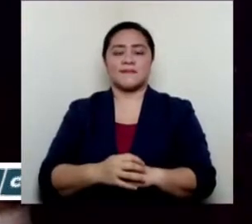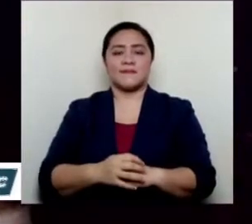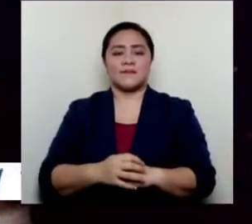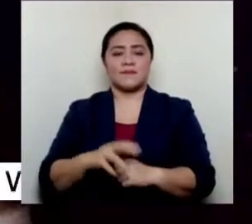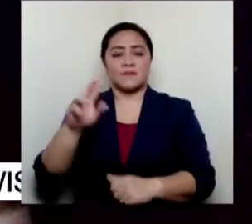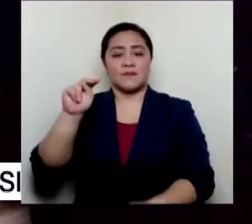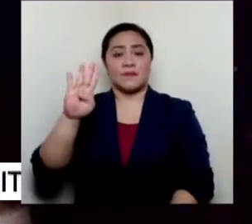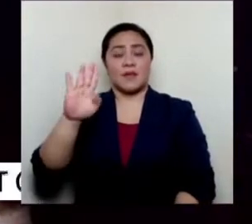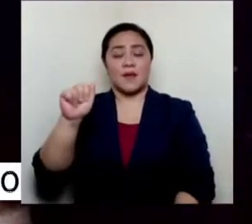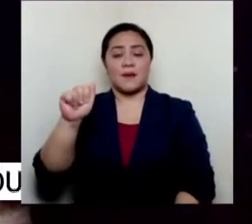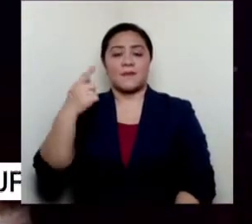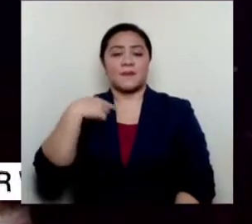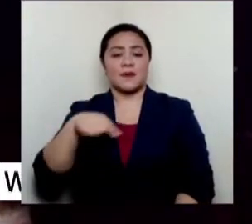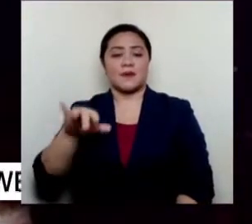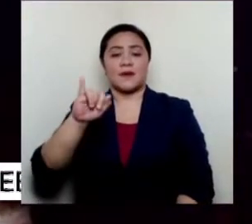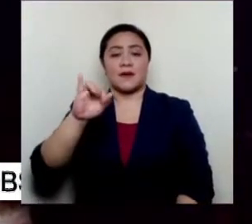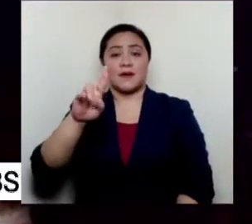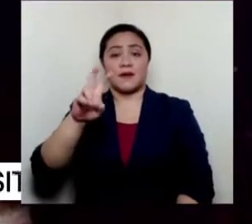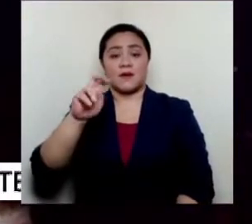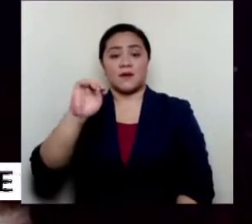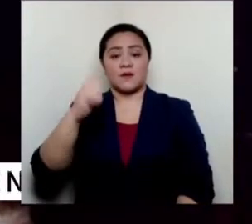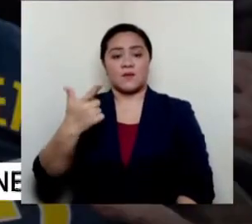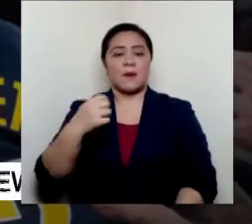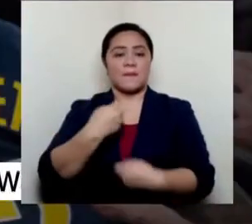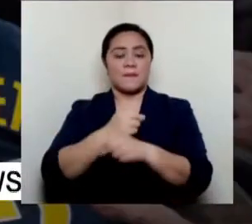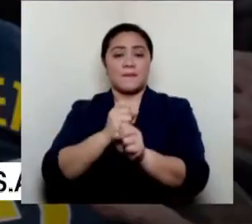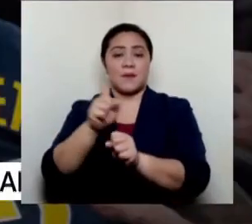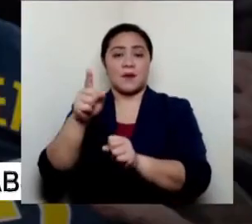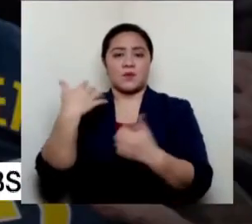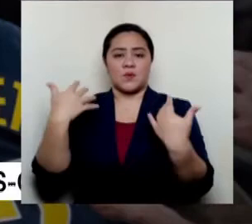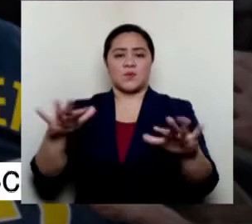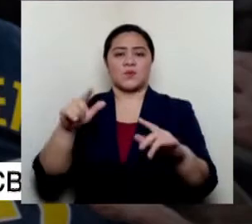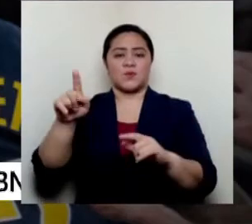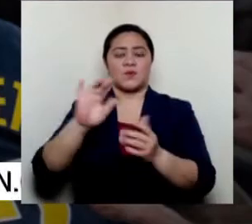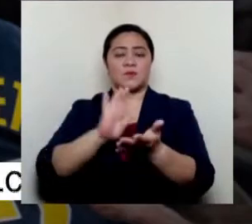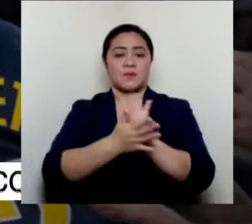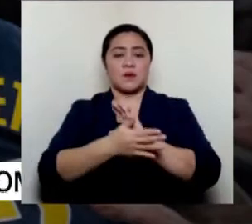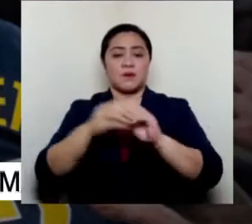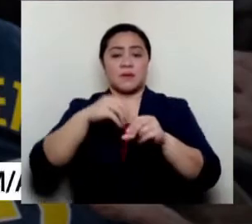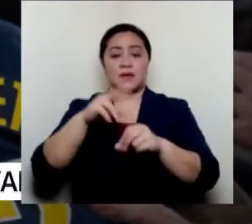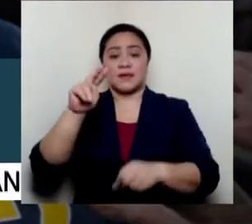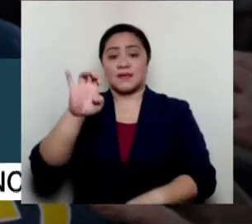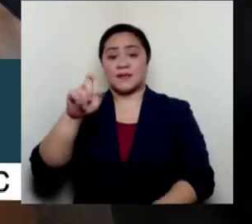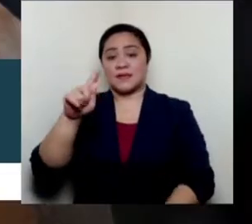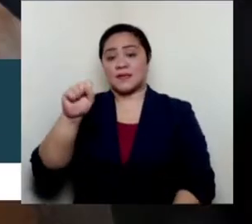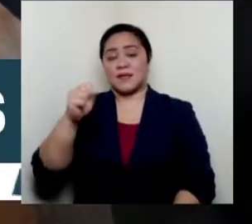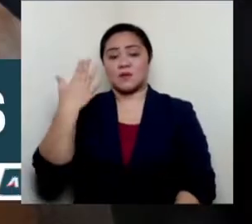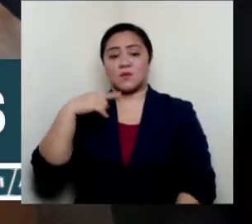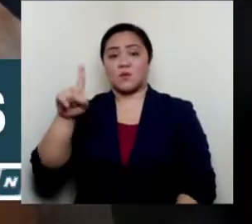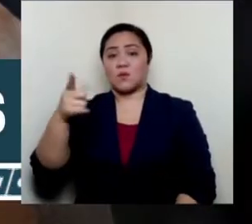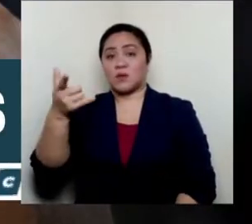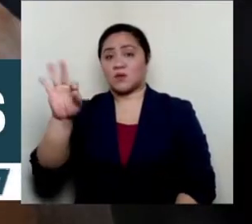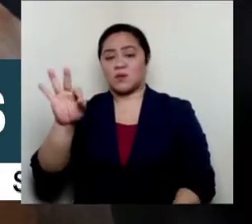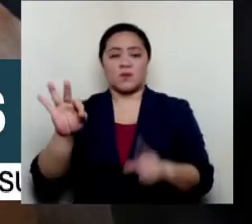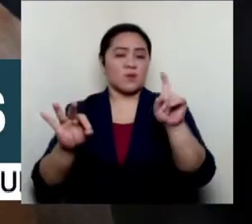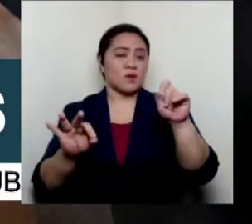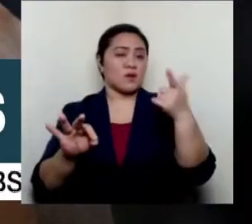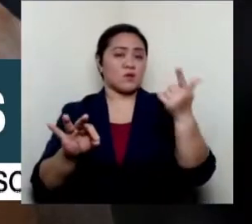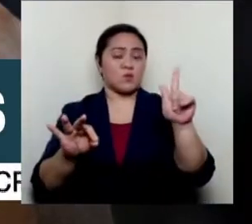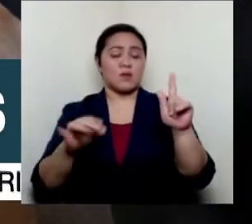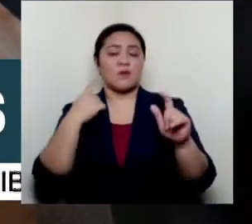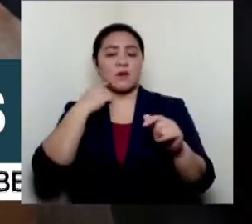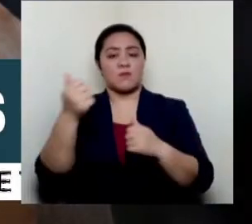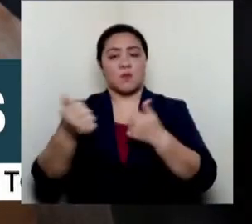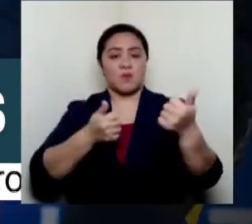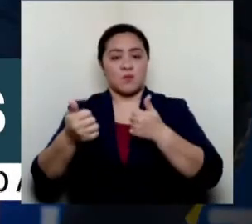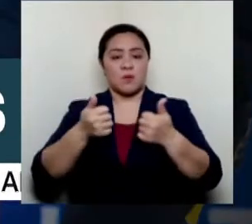In the NBA, All-Star Kyrie Irving made his season debut helping the Brooklyn Nets rally for a 129-121 win against